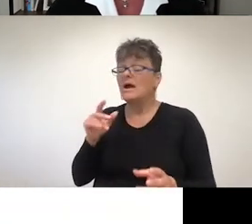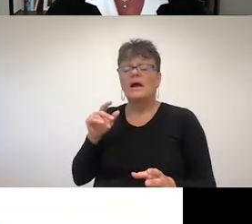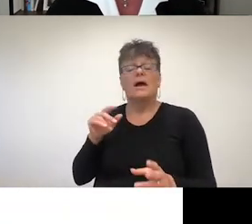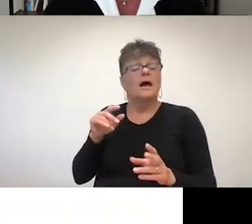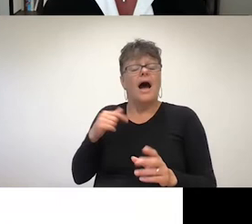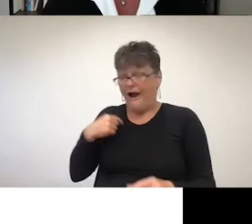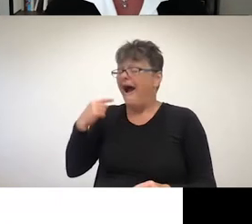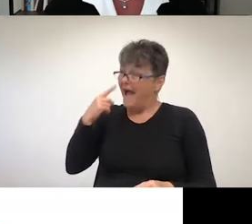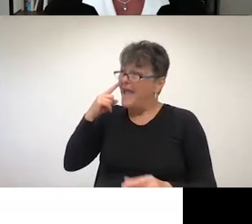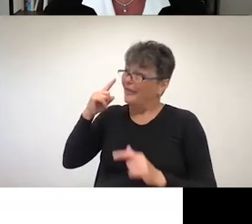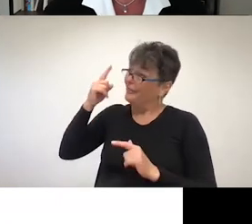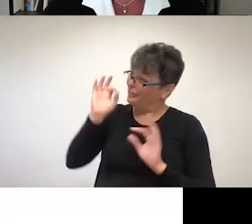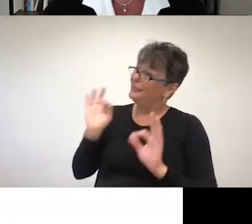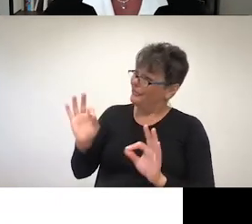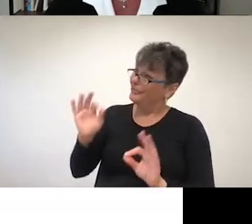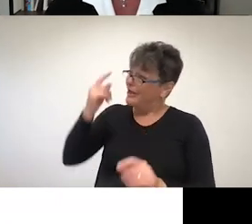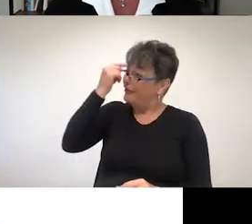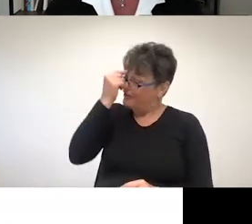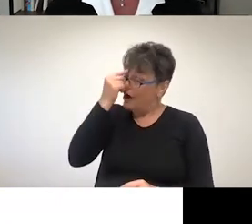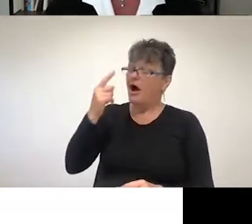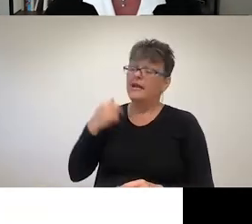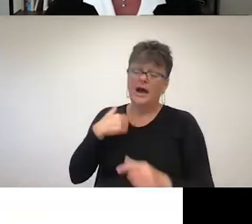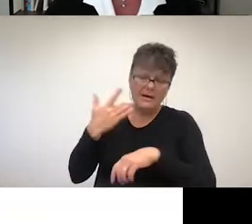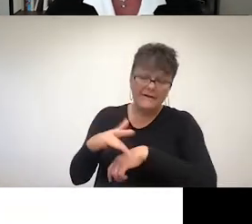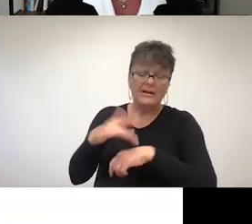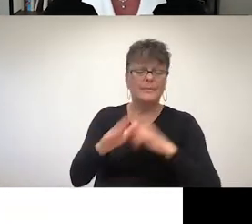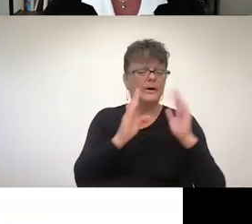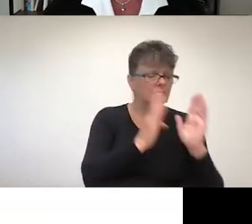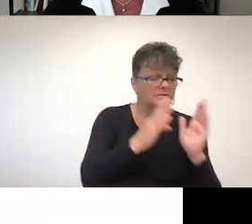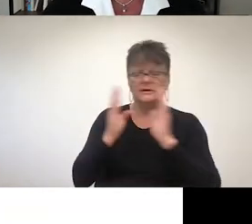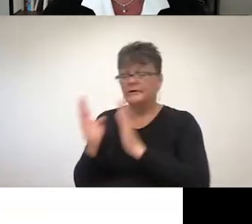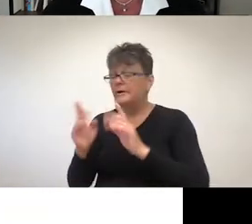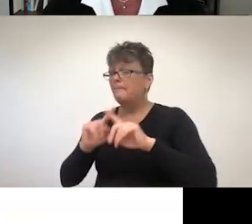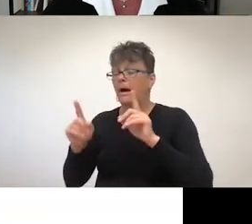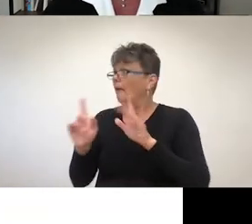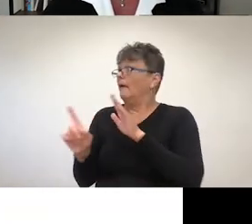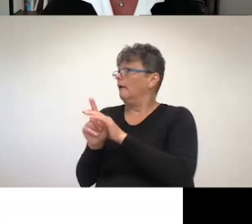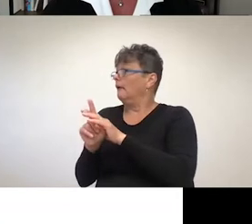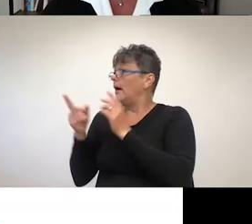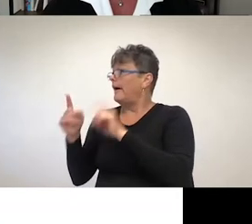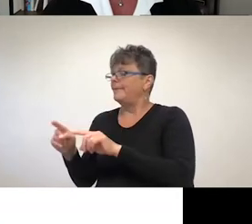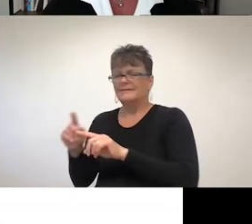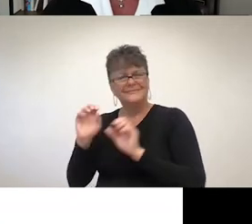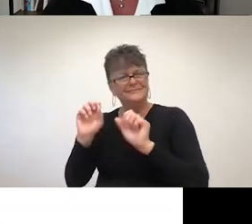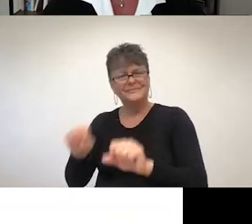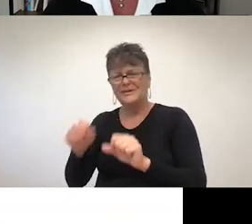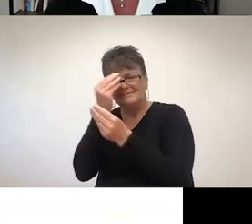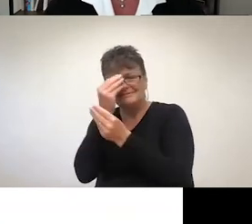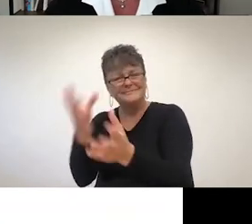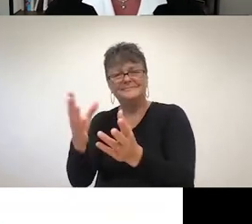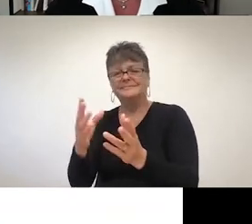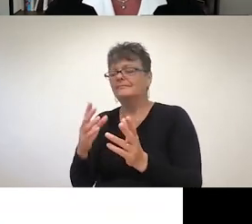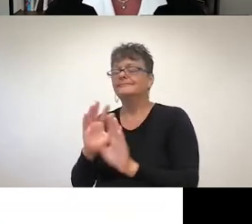that you normally are, tell them that too. Send an announcement, send an email, let them know. You don't even have to go into detail necessarily.